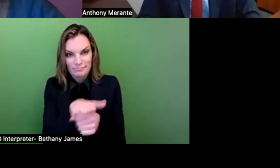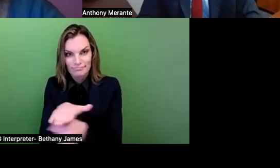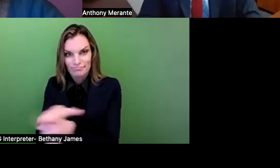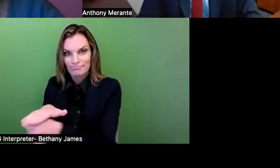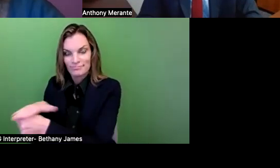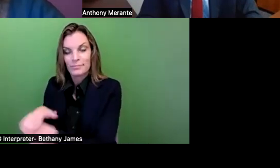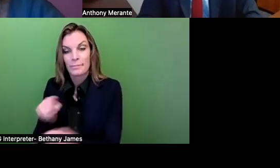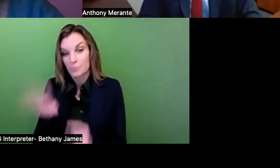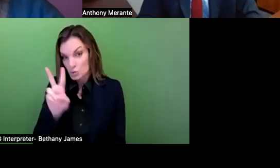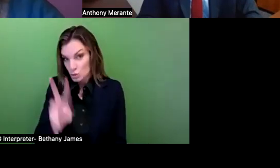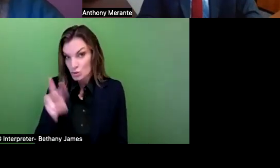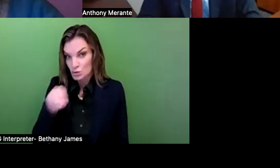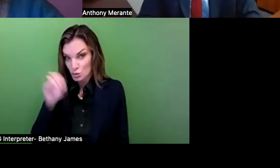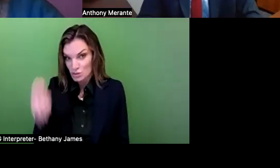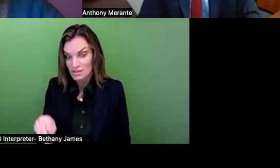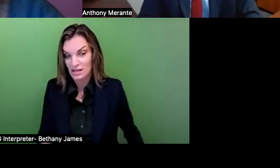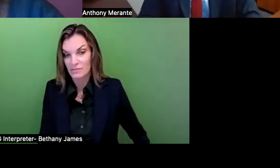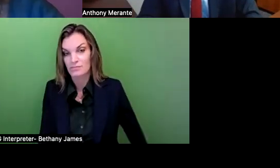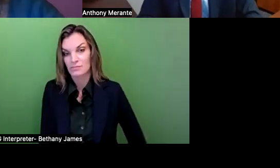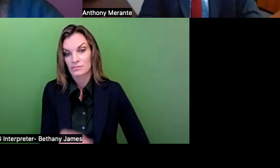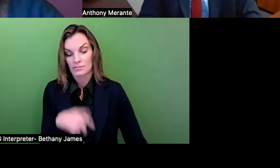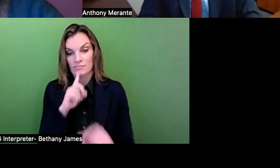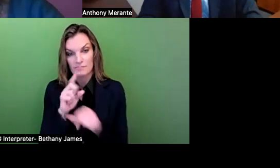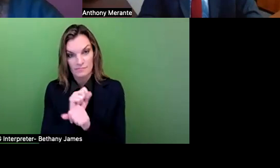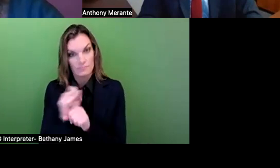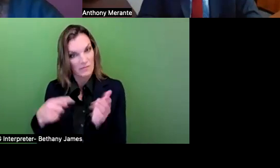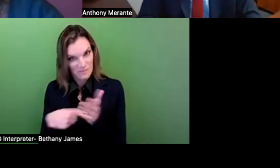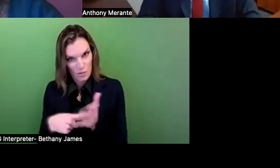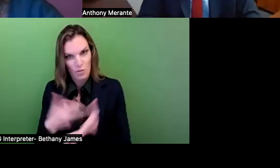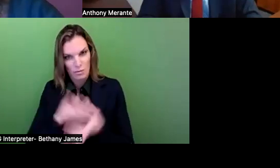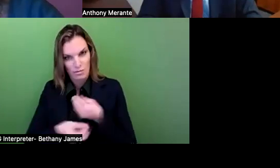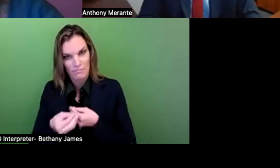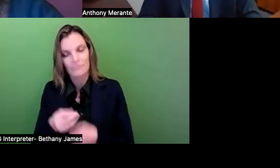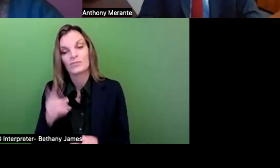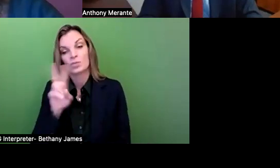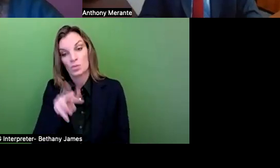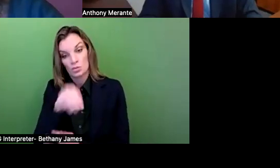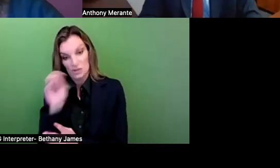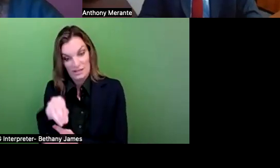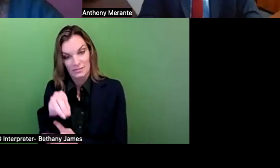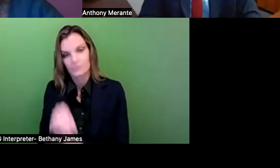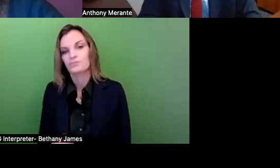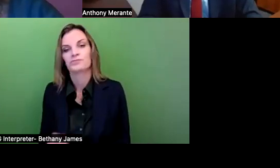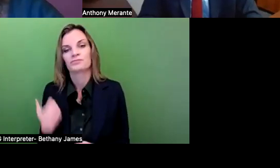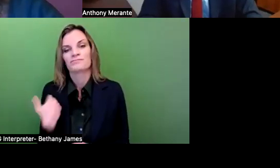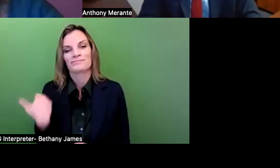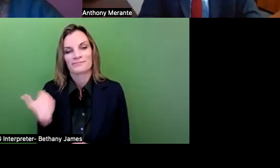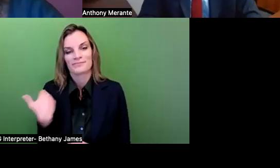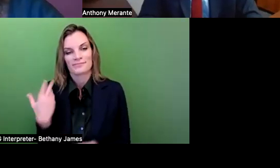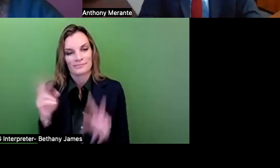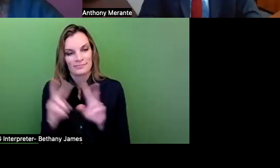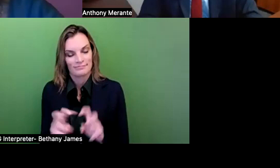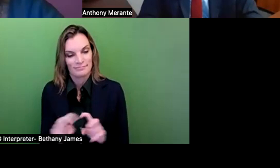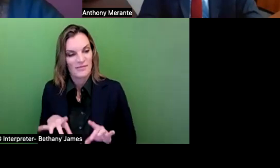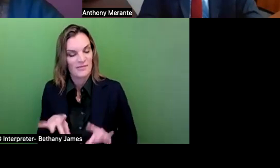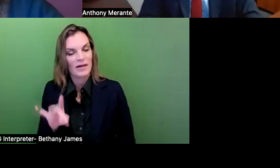22% of it is affordable, 22%. Now, a recent study showed that if you look